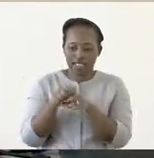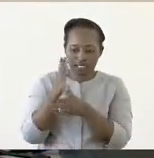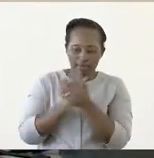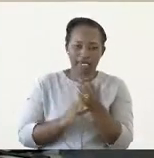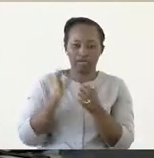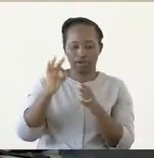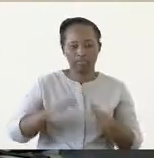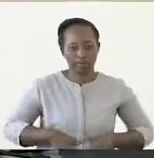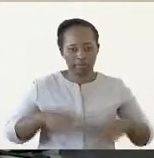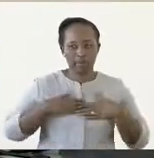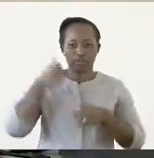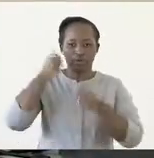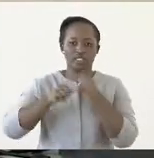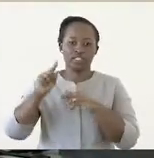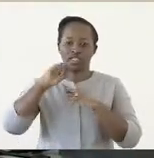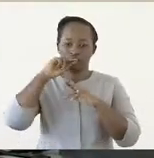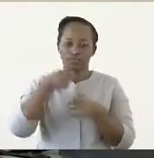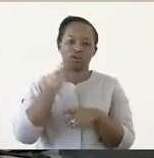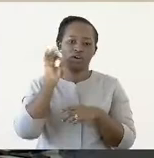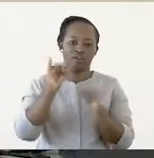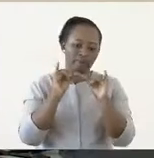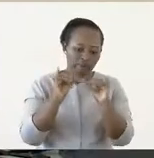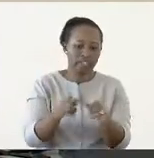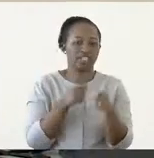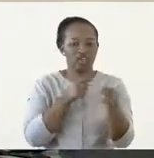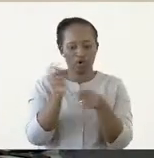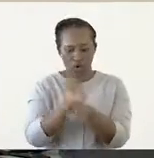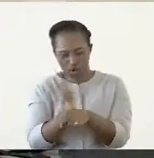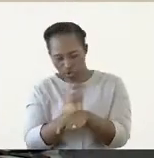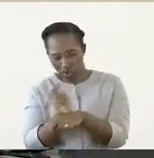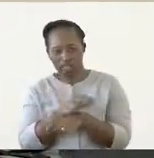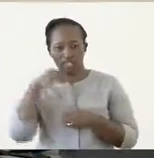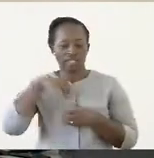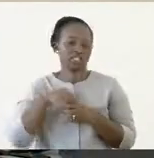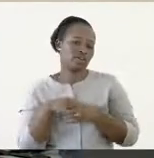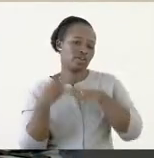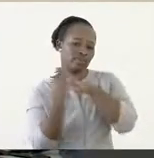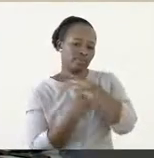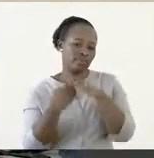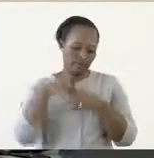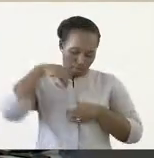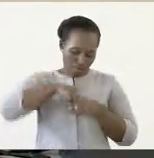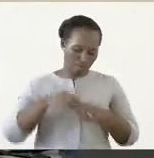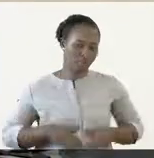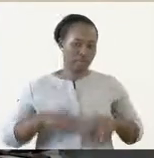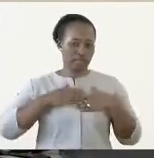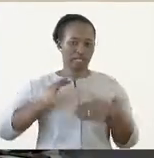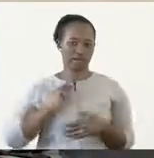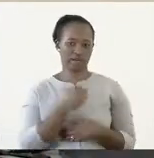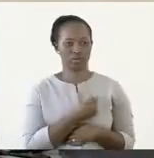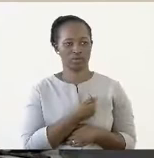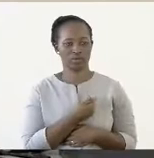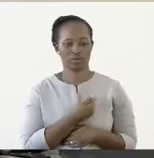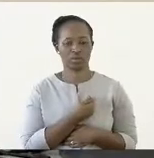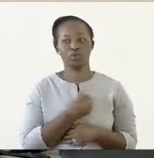which is responsible for maintaining, controlling the internal environment within our body, regardless of